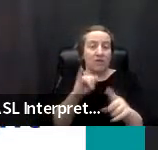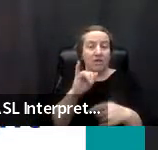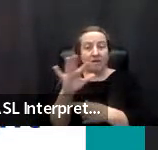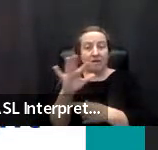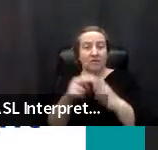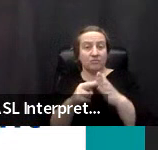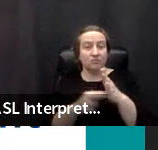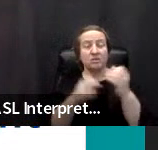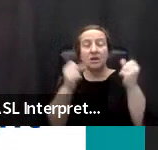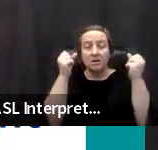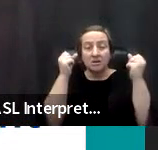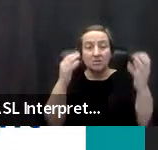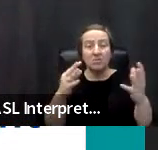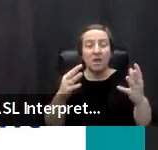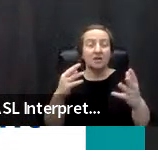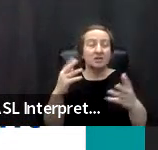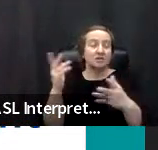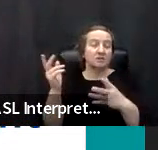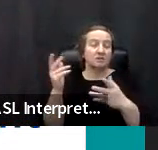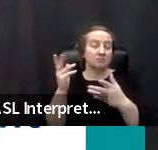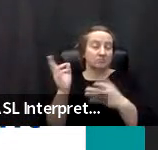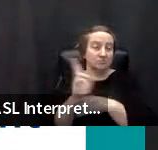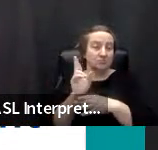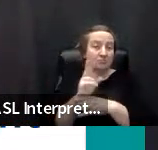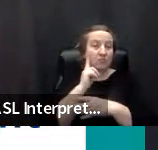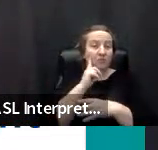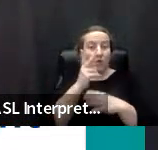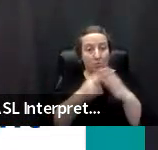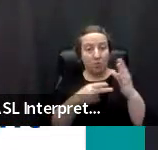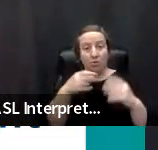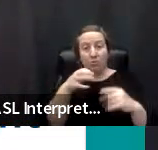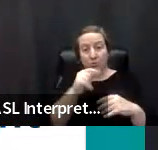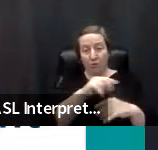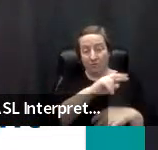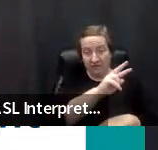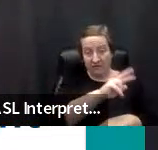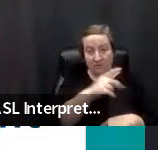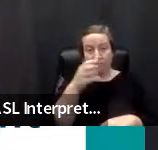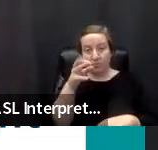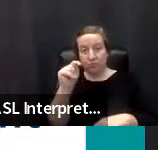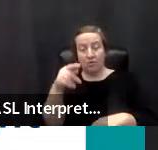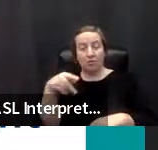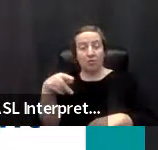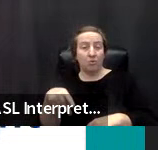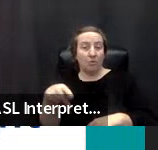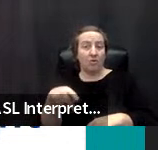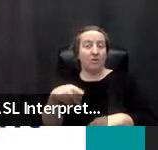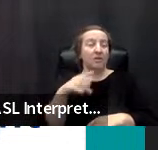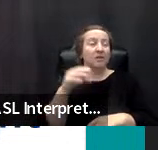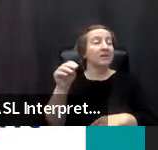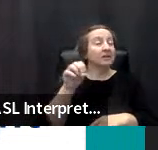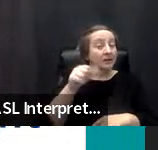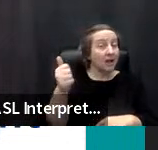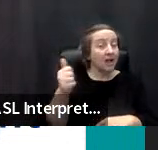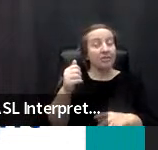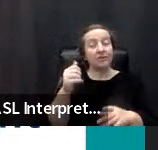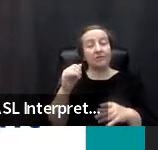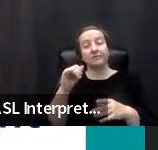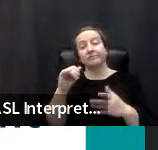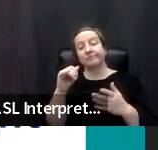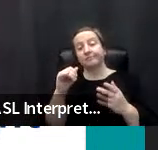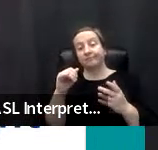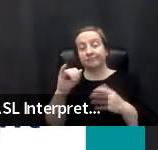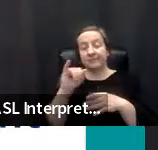uses adjacent to the corridors, including both the ports of Vancouver and the Port of Portland, as well as the other industrial